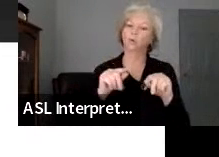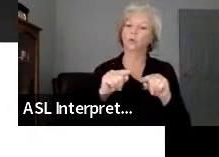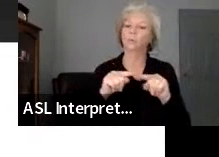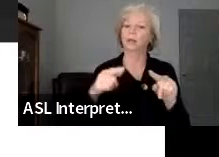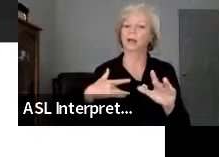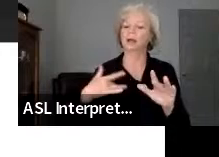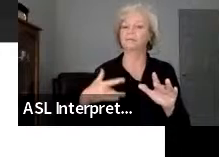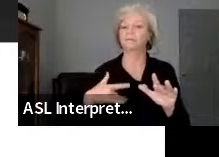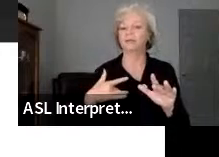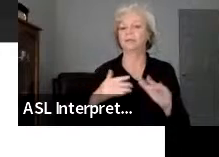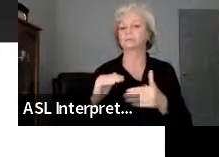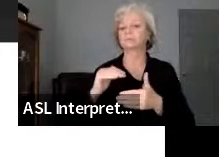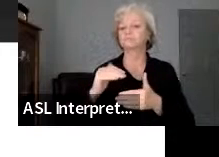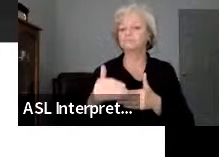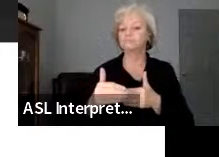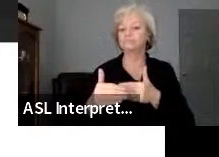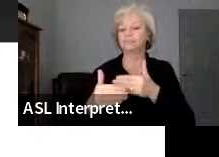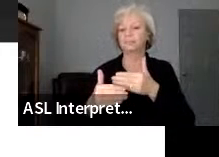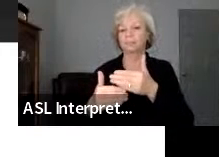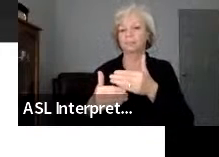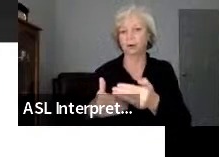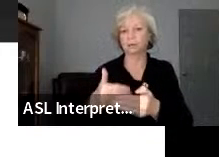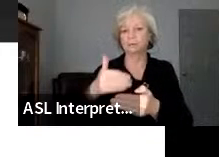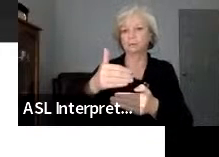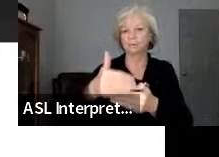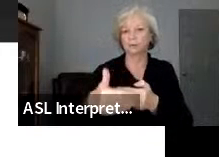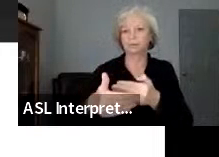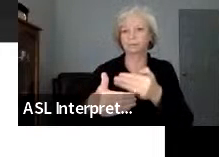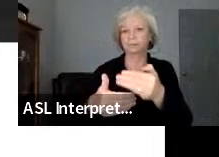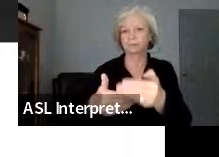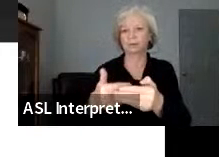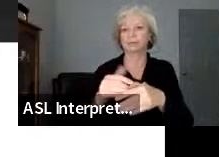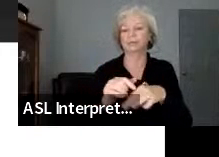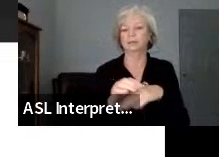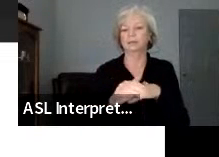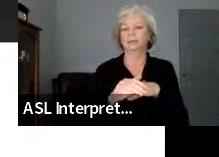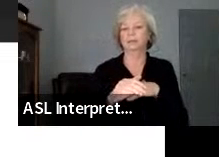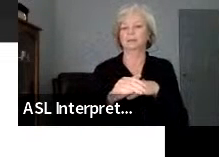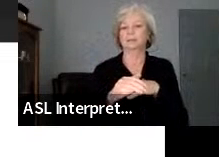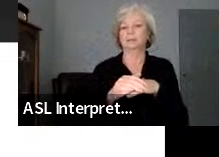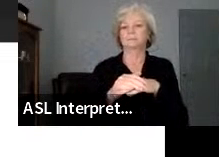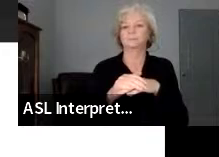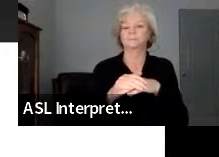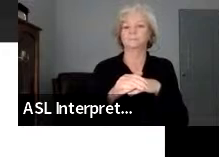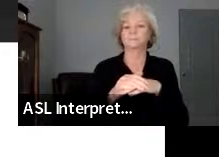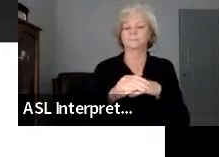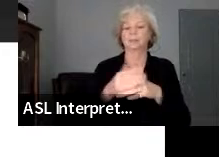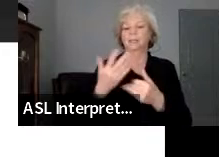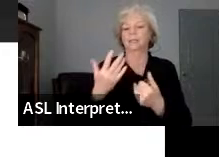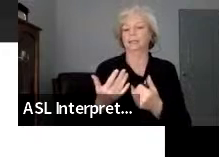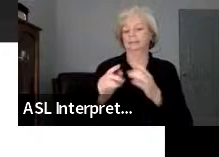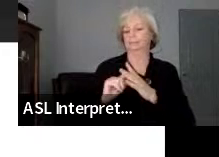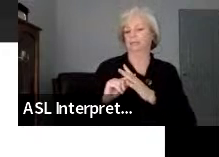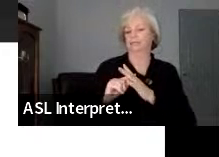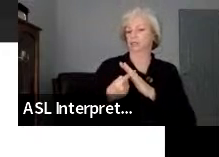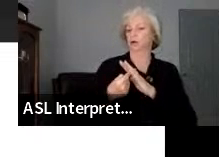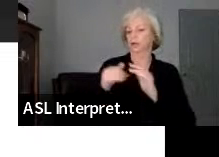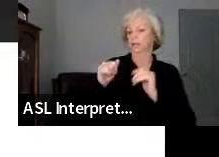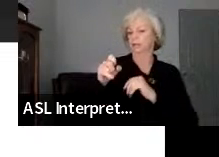gradual process that we've already been in, really, that started like in April of